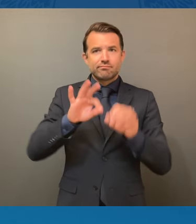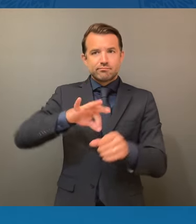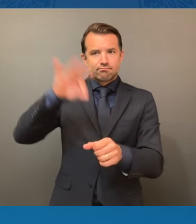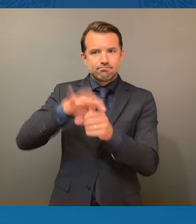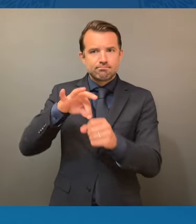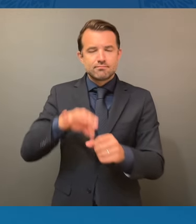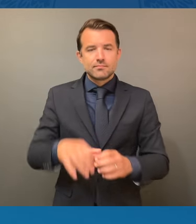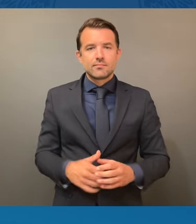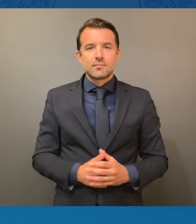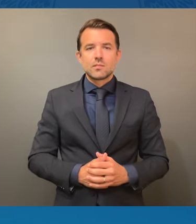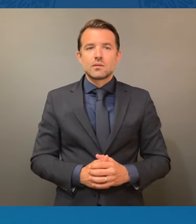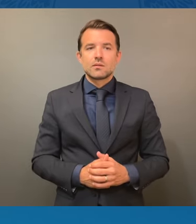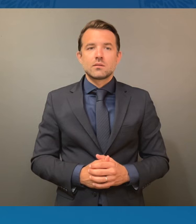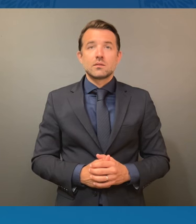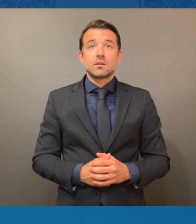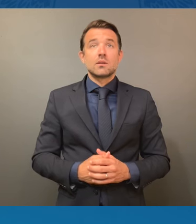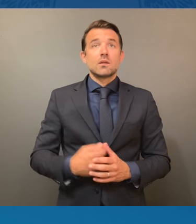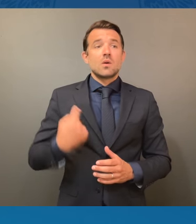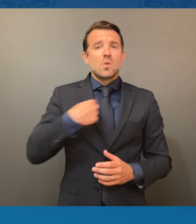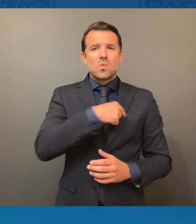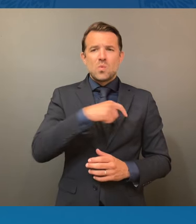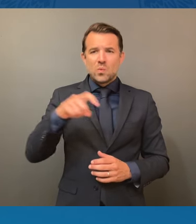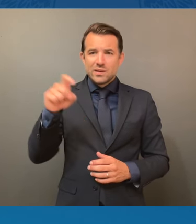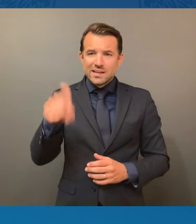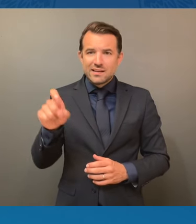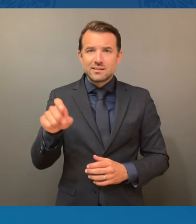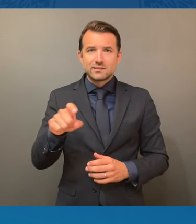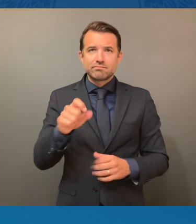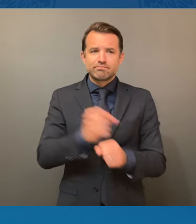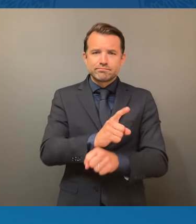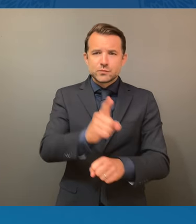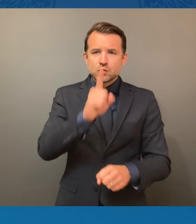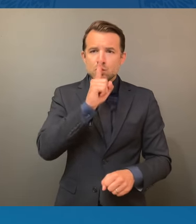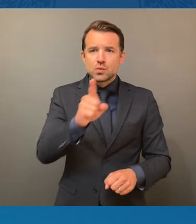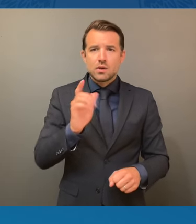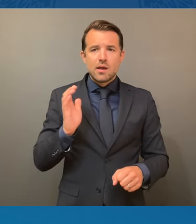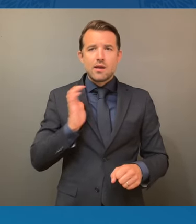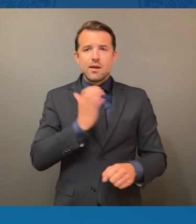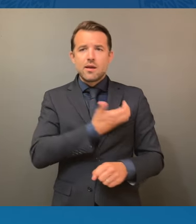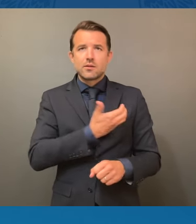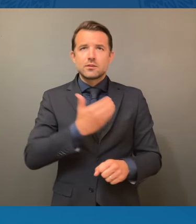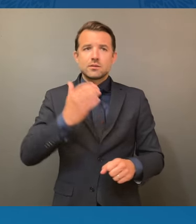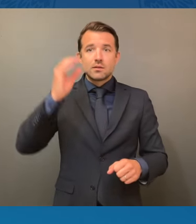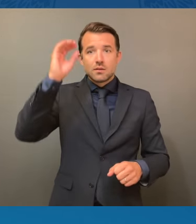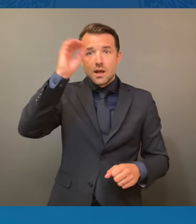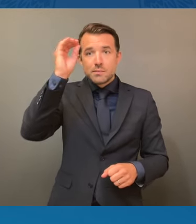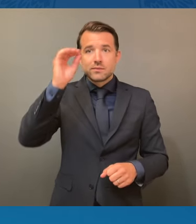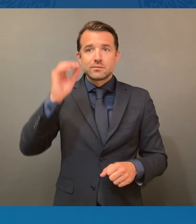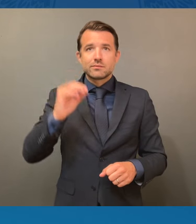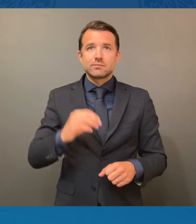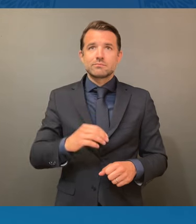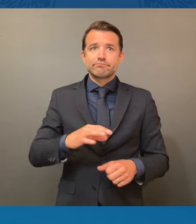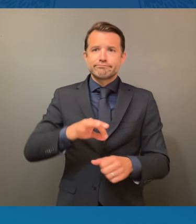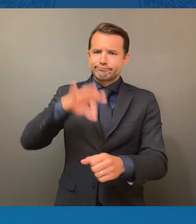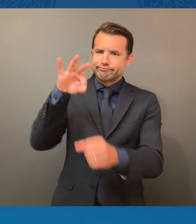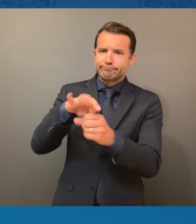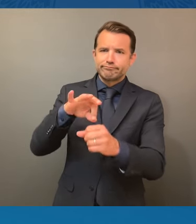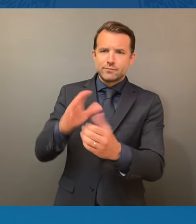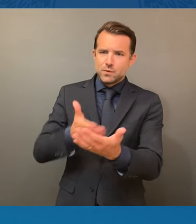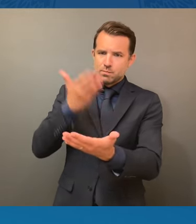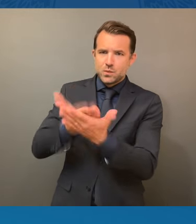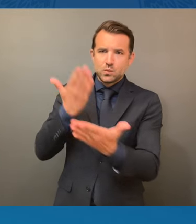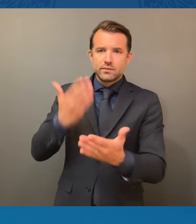And we need to make sure that our voices are heard. There is a midterm coming up in about,